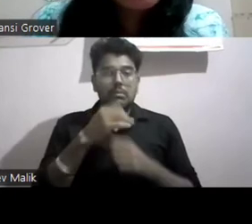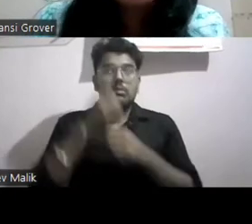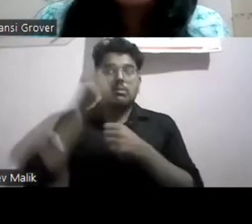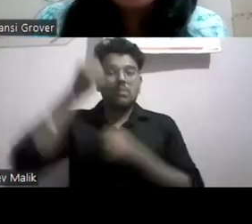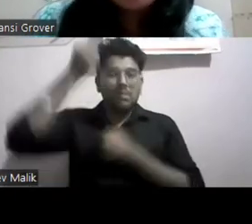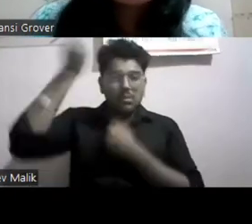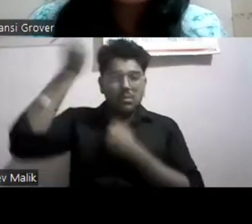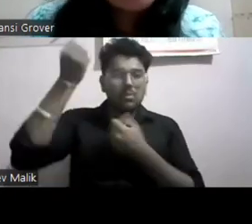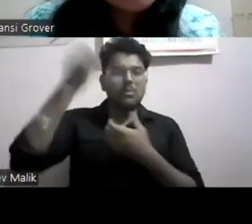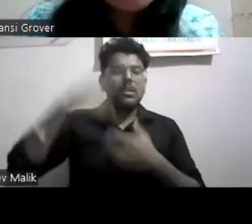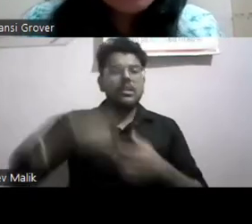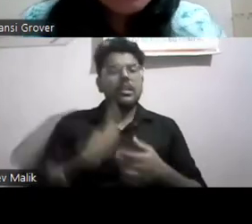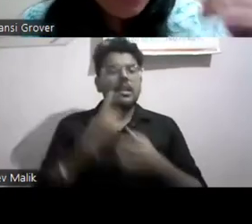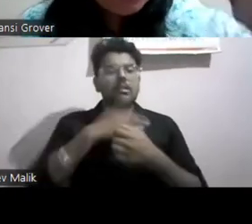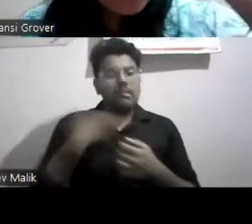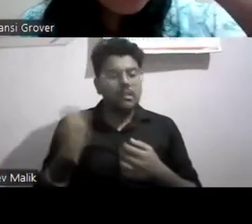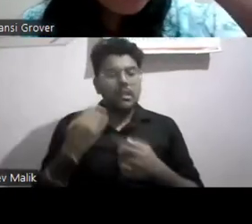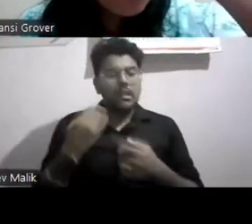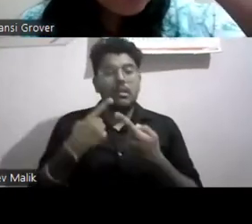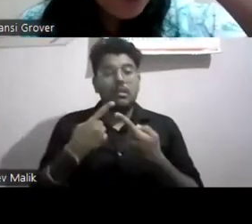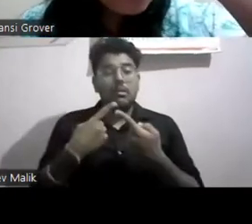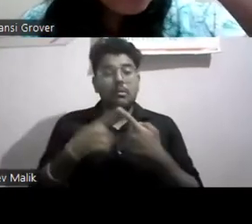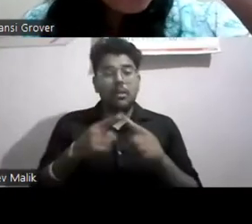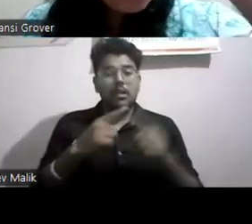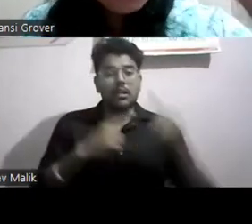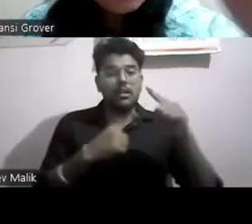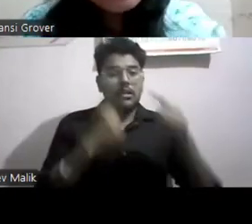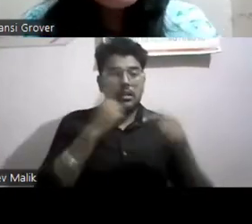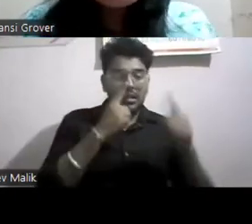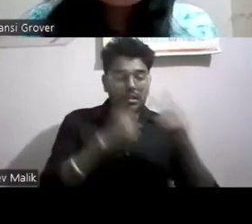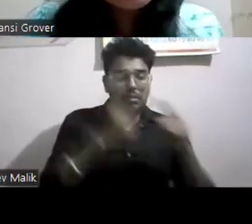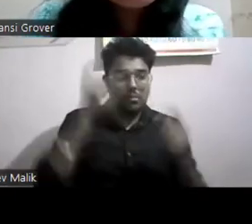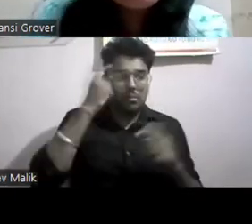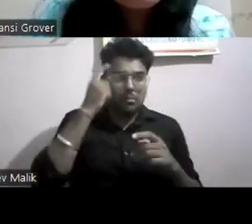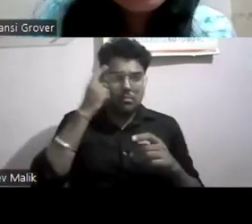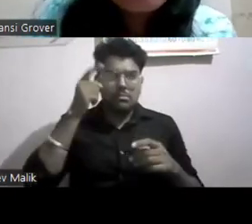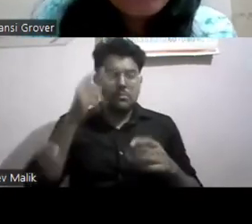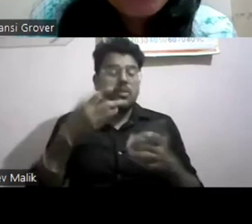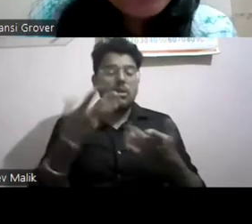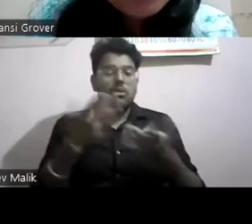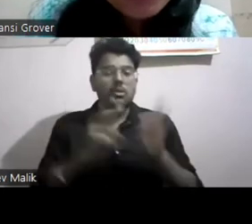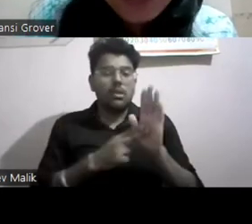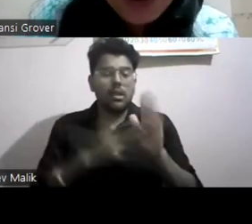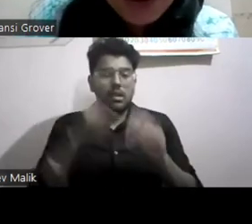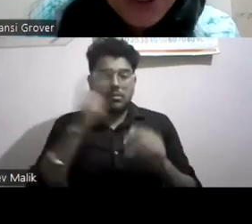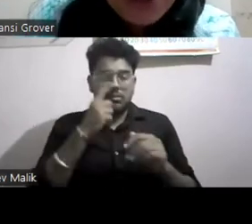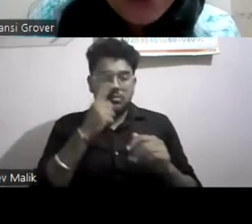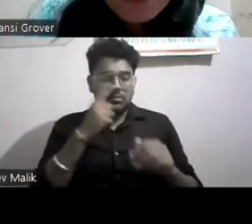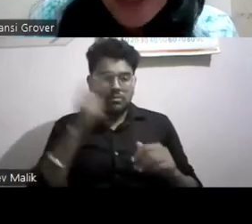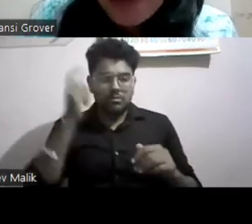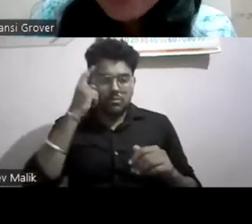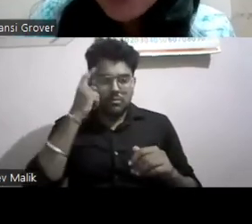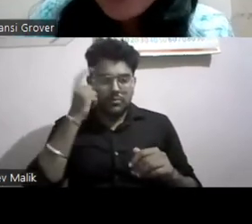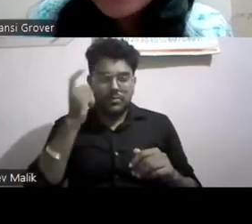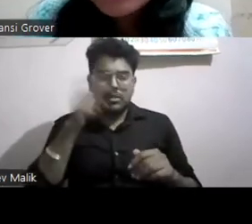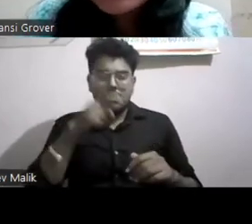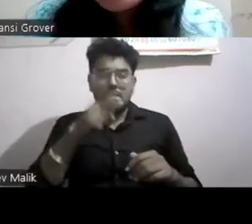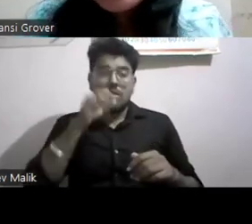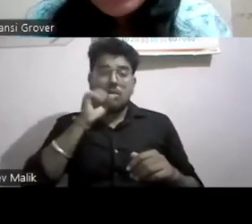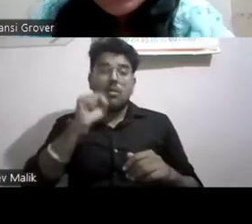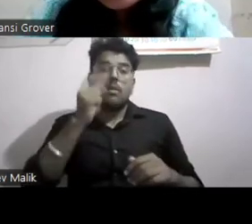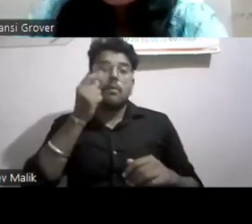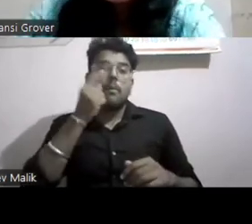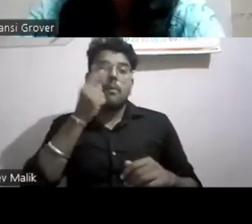story. Maybe you can watch the entire film for that. But this is the introductory scene for Nazo. You may have a look at